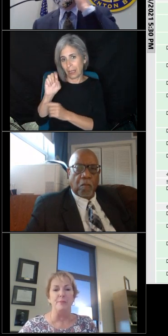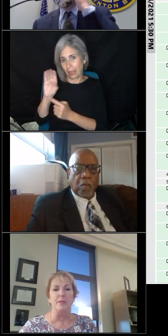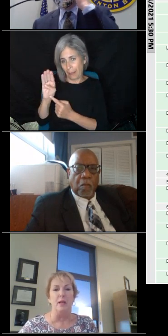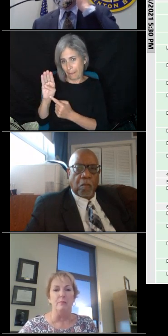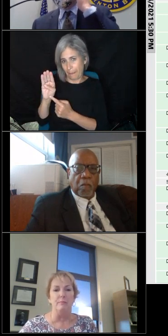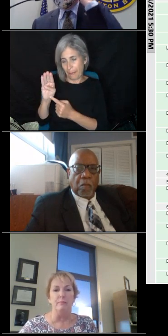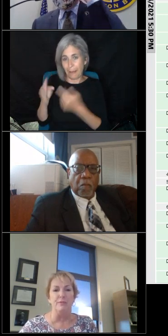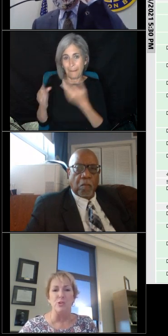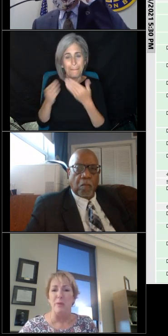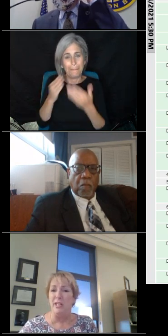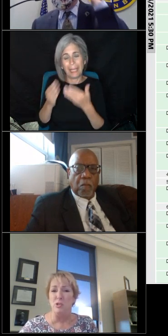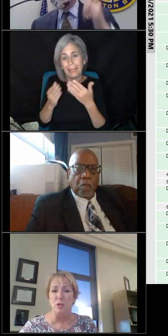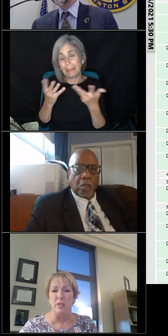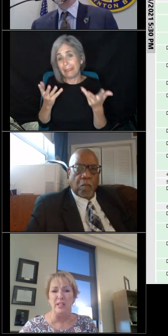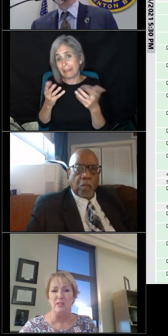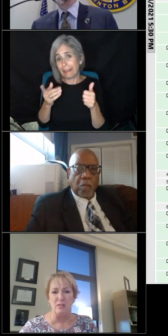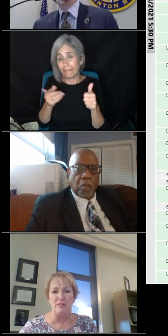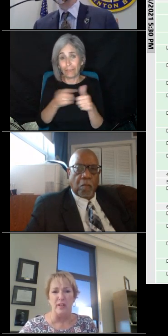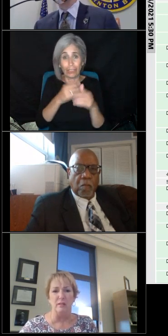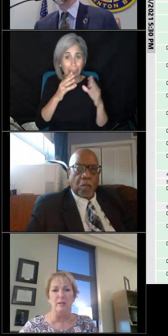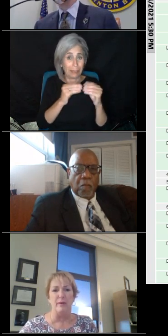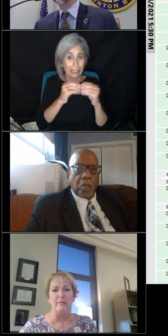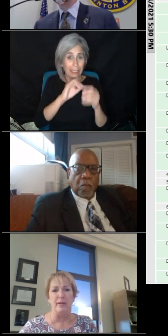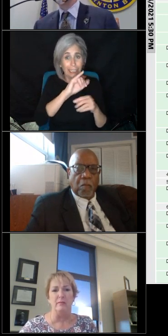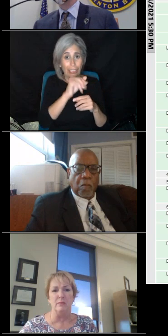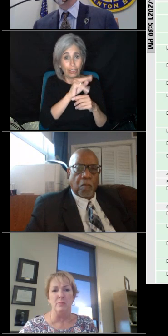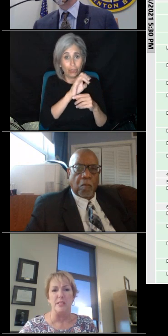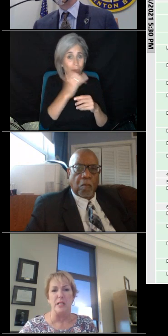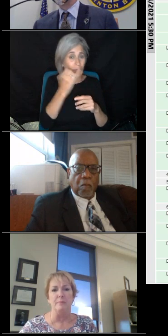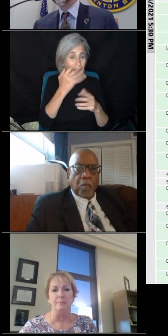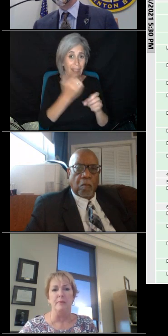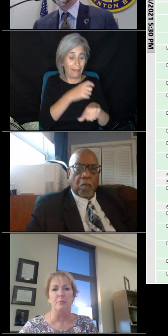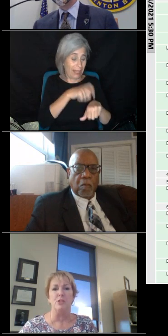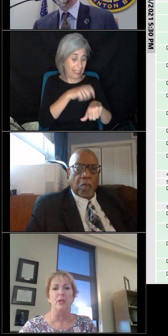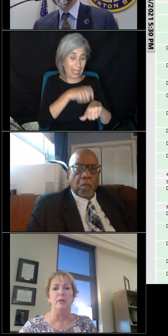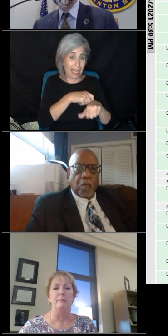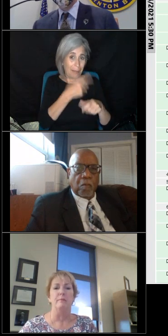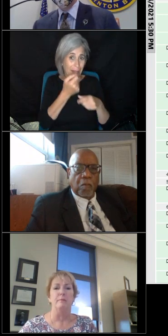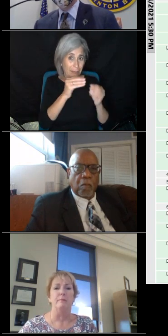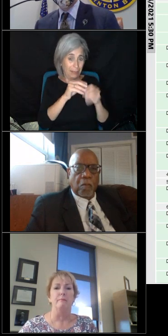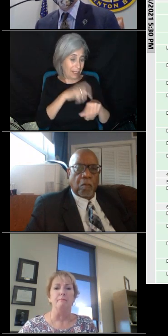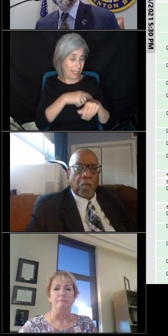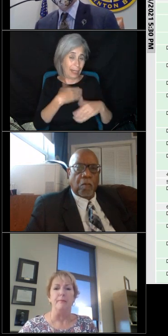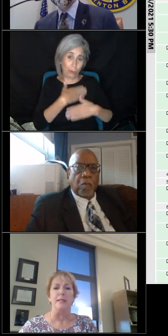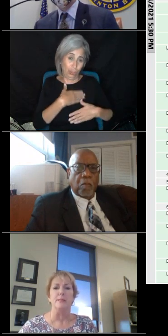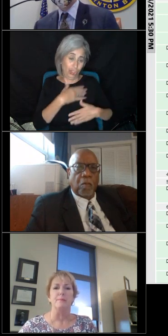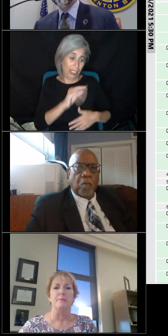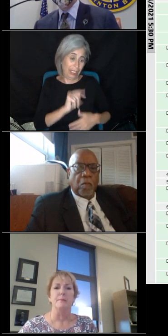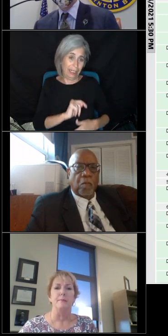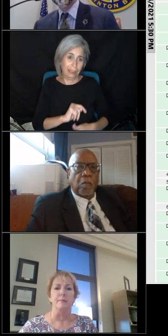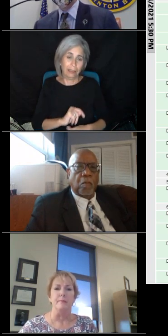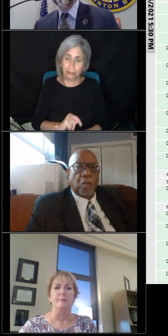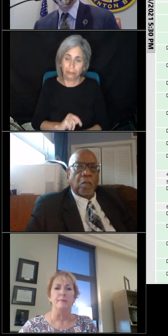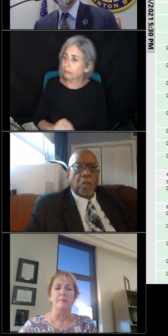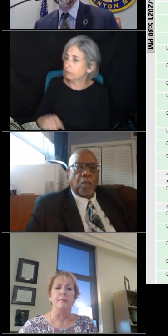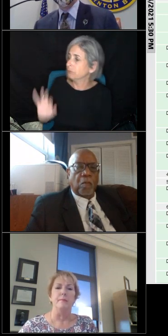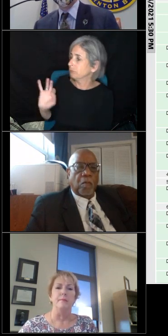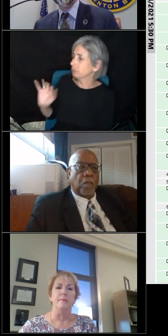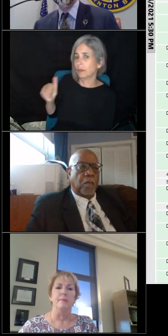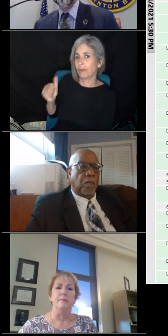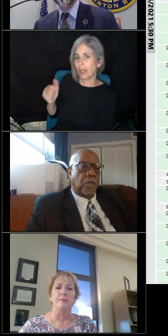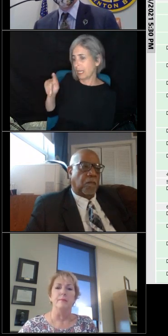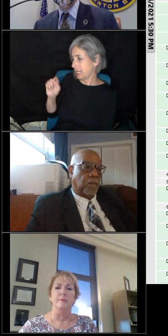maybe perhaps the first meeting in June, at least, if I can have that a little bit of time, I'd appreciate it. Yeah, that sounds great. And